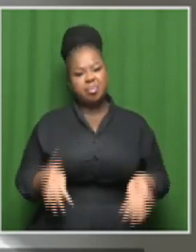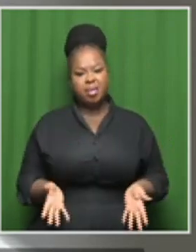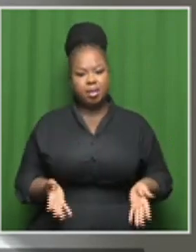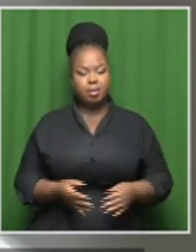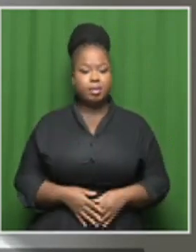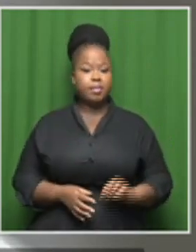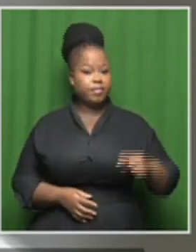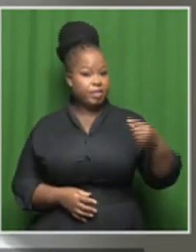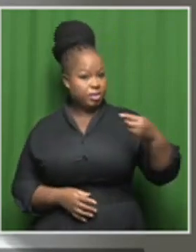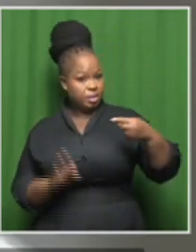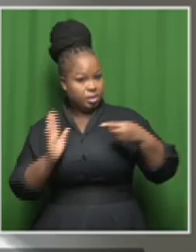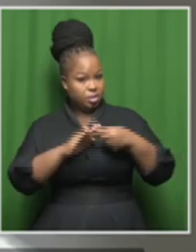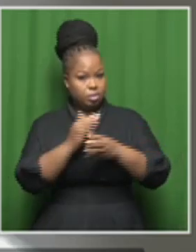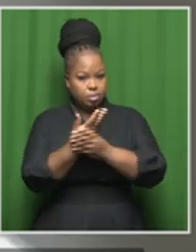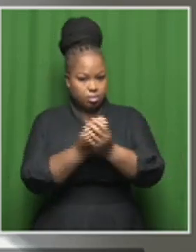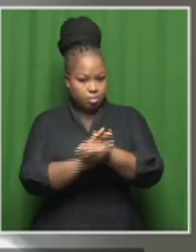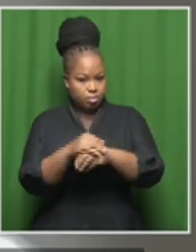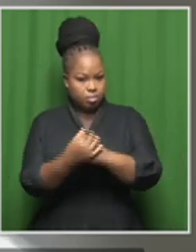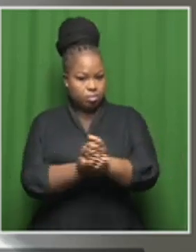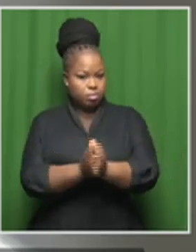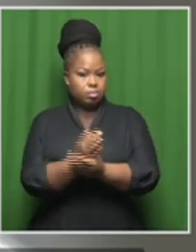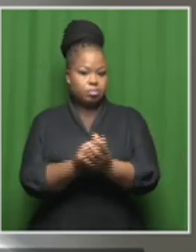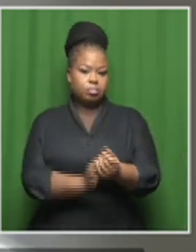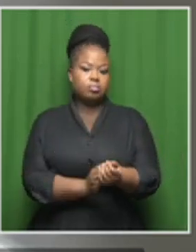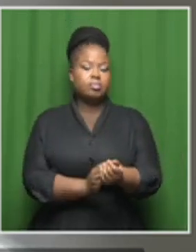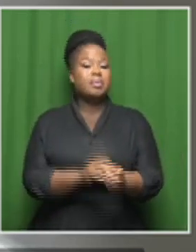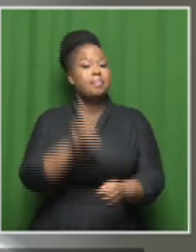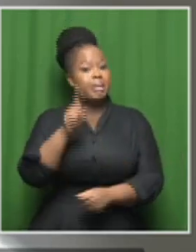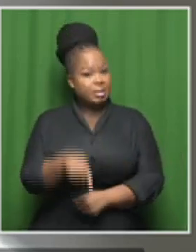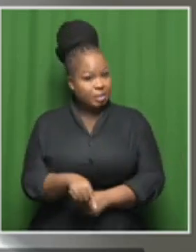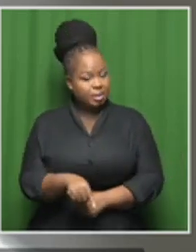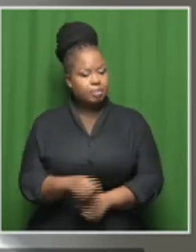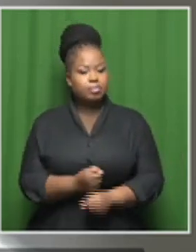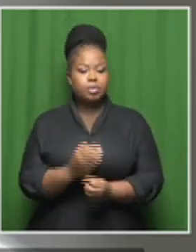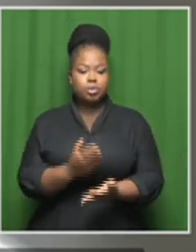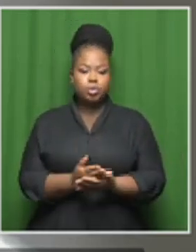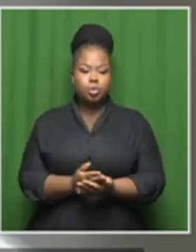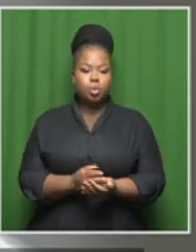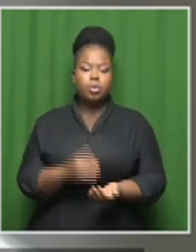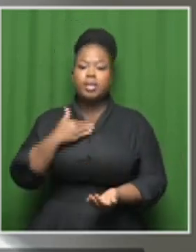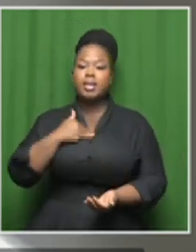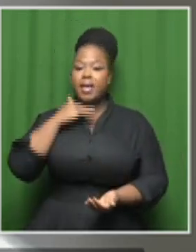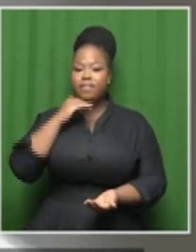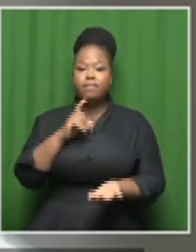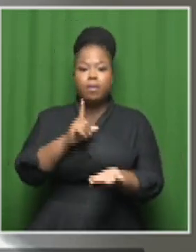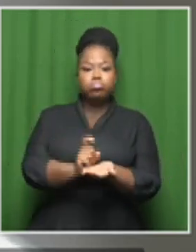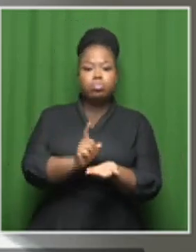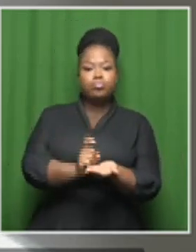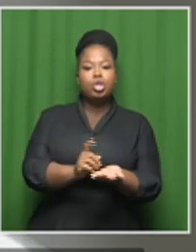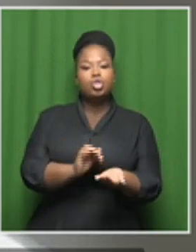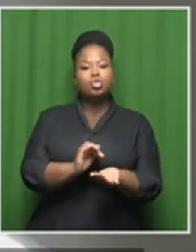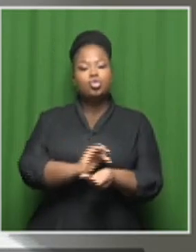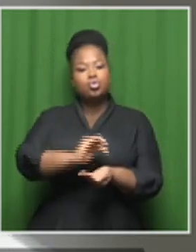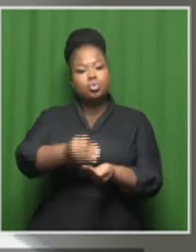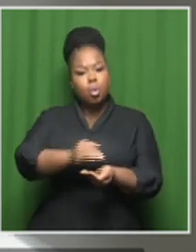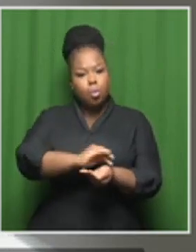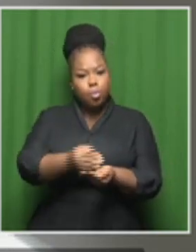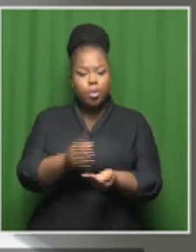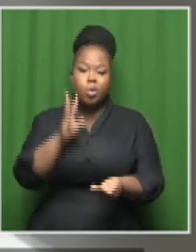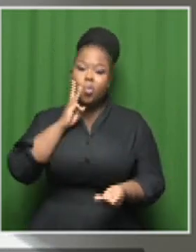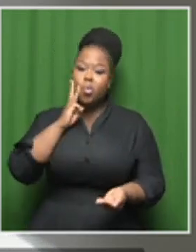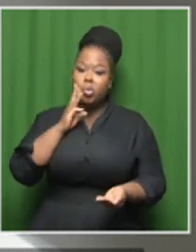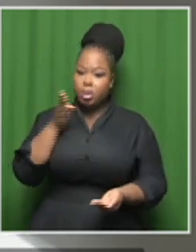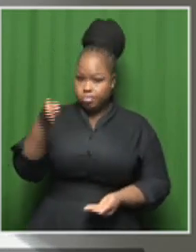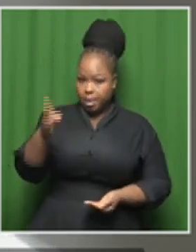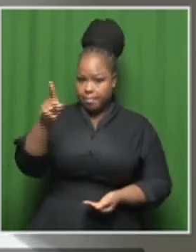number one would be washing your hands, ensuring that there's adequate soap and water for the children in the schools to be able to